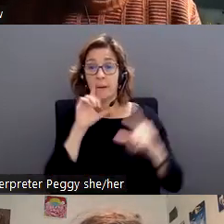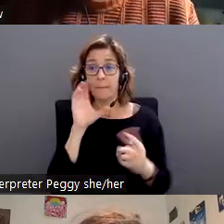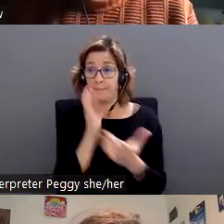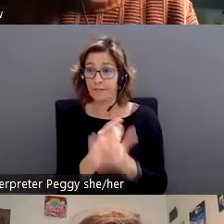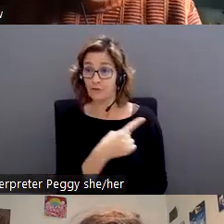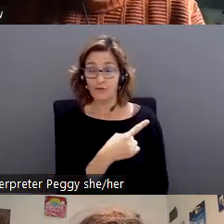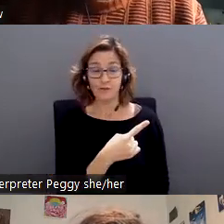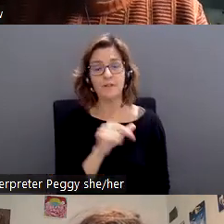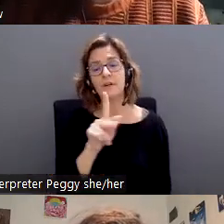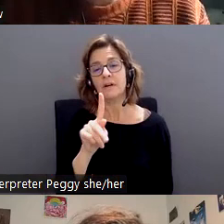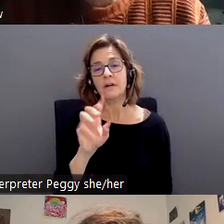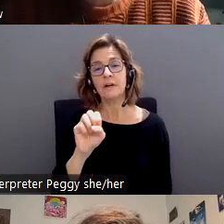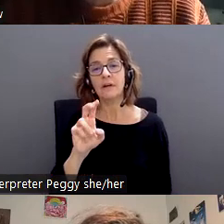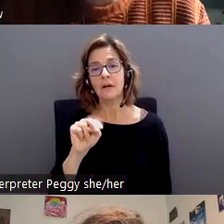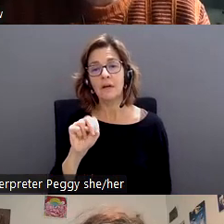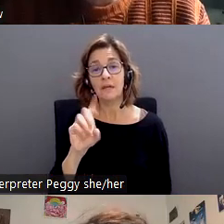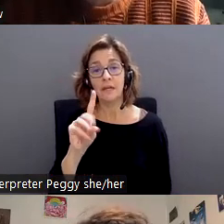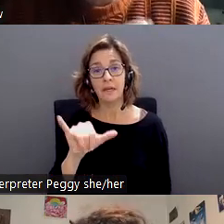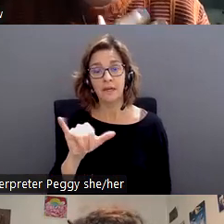for